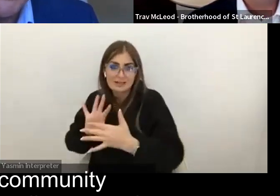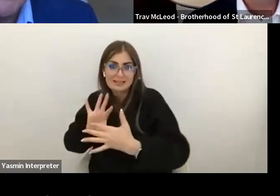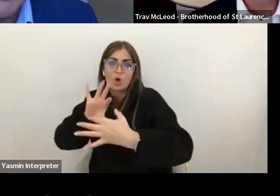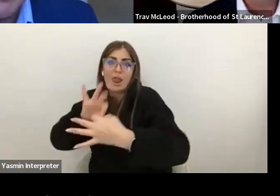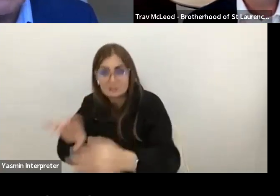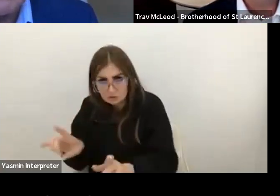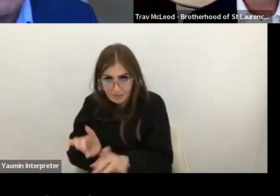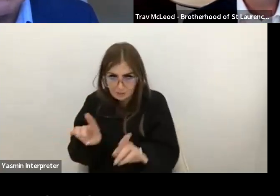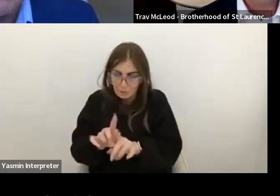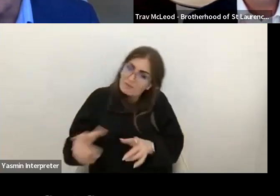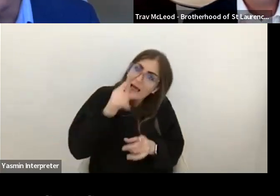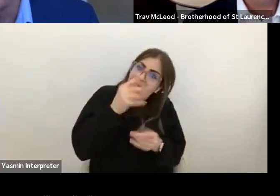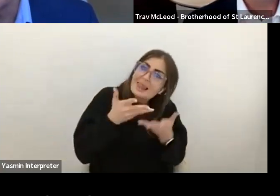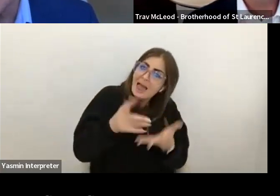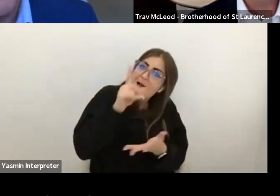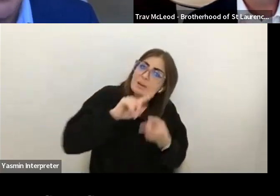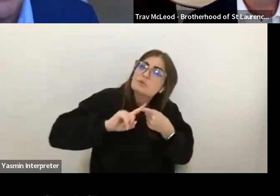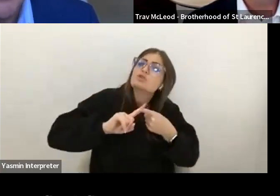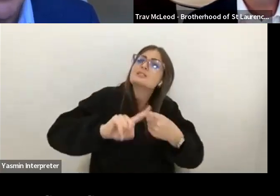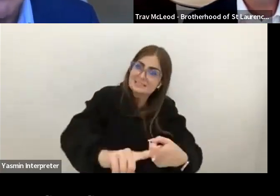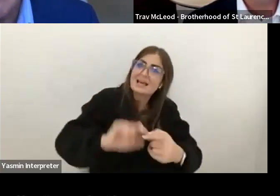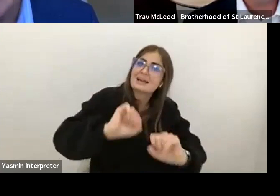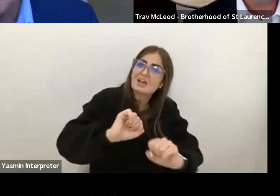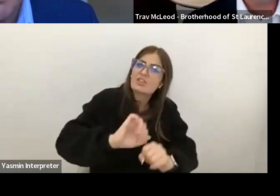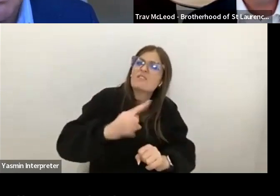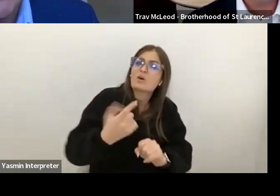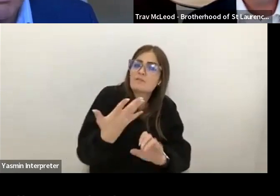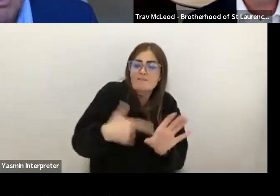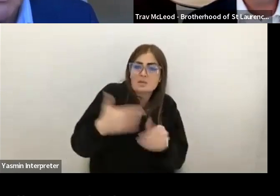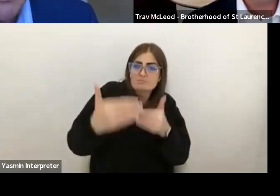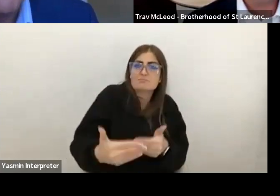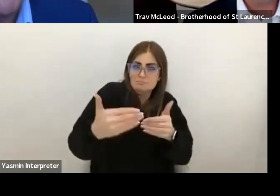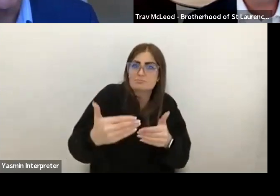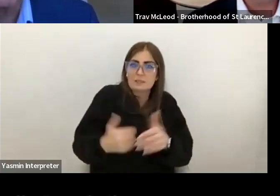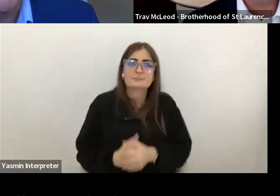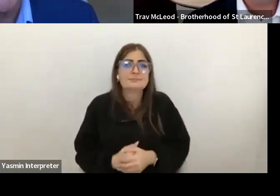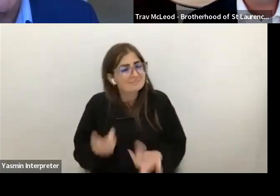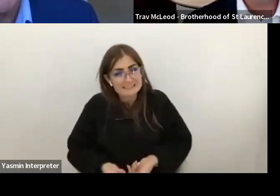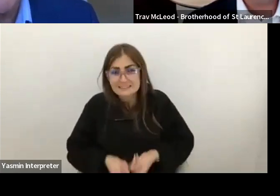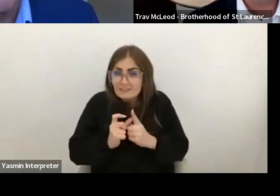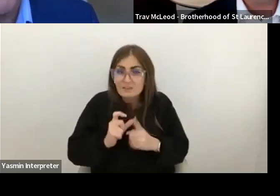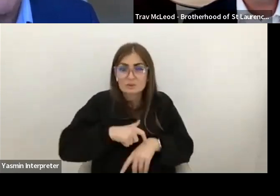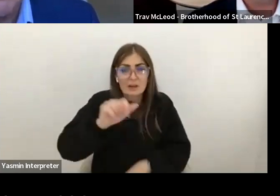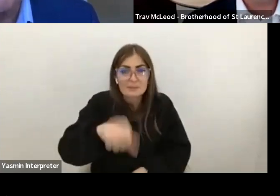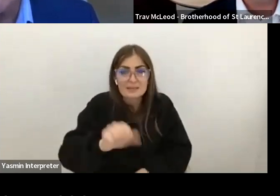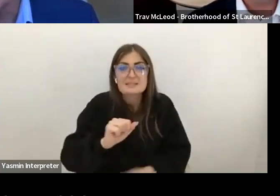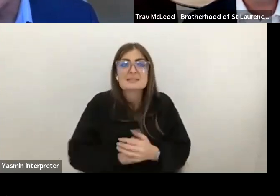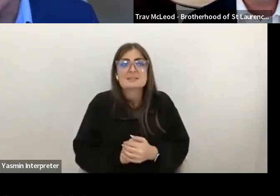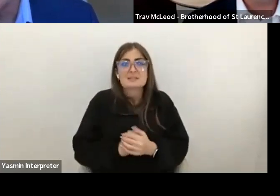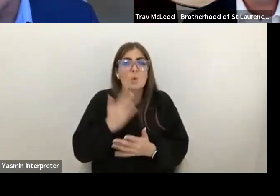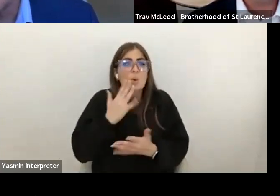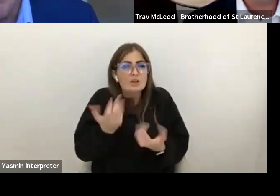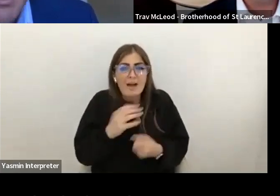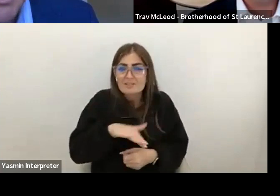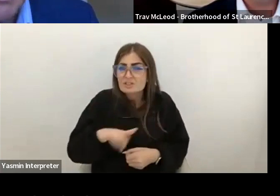allows people to sustain you in those first 5 years. I mean, it's a really tough time when you have kids,